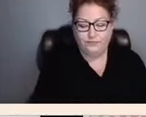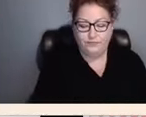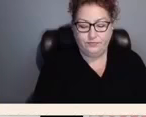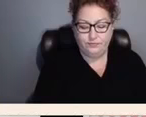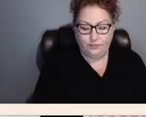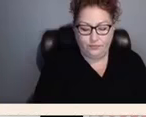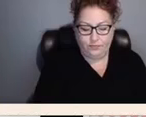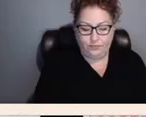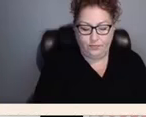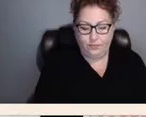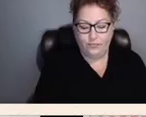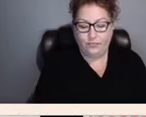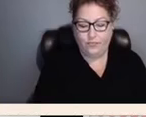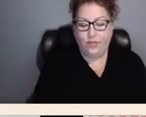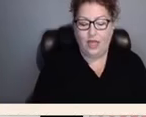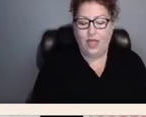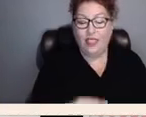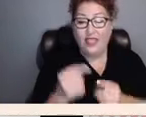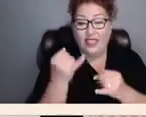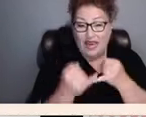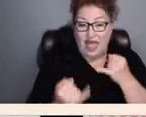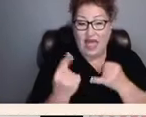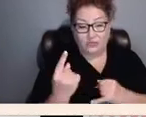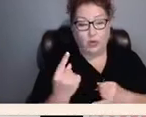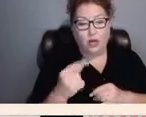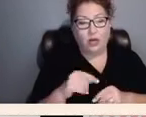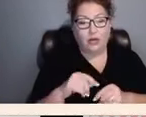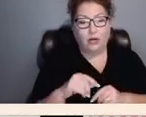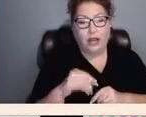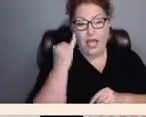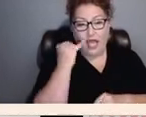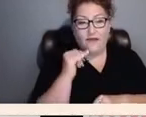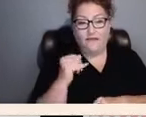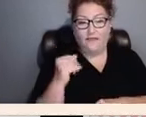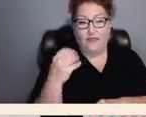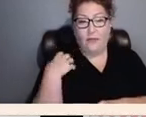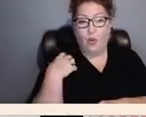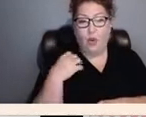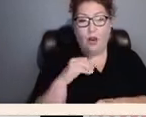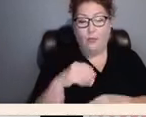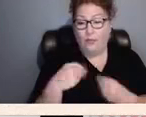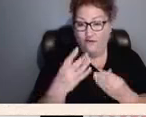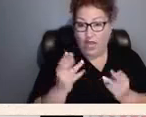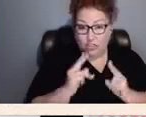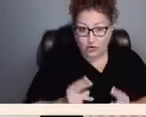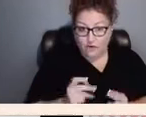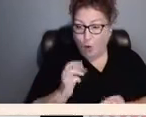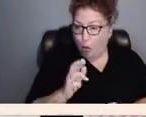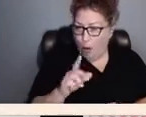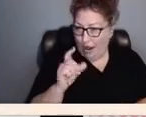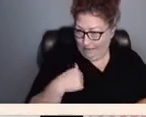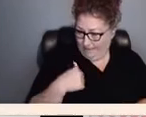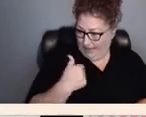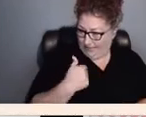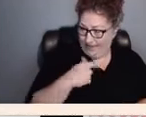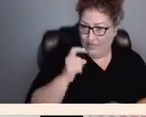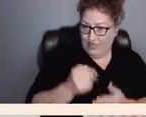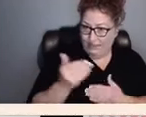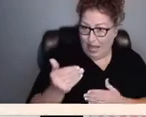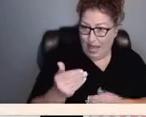So, and then the last bullet here, if your employer provides a uniform, or do you need to buy one? Do you have at least 1